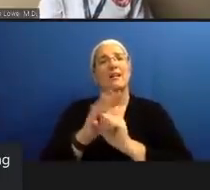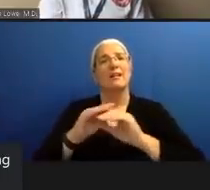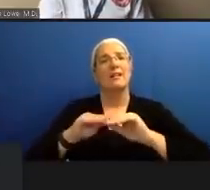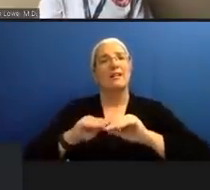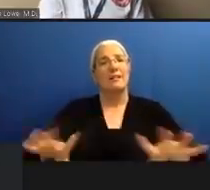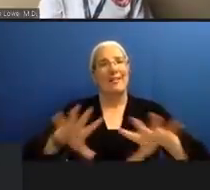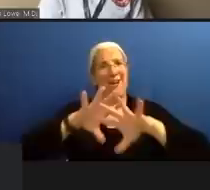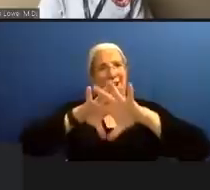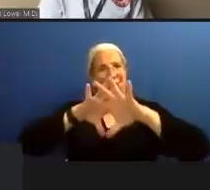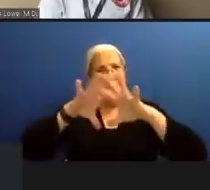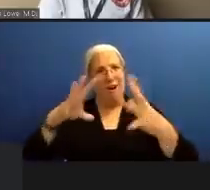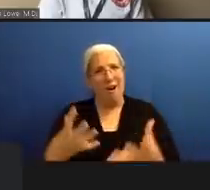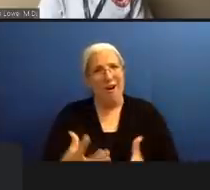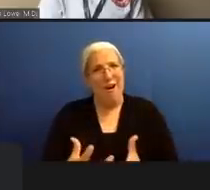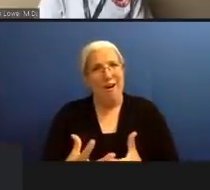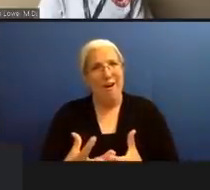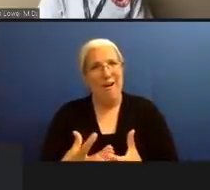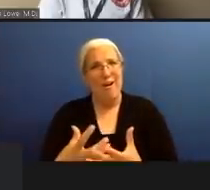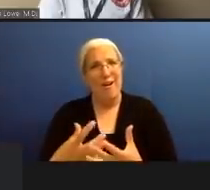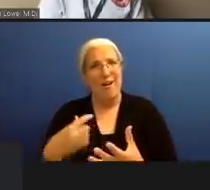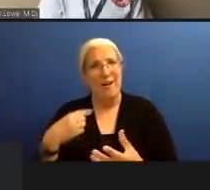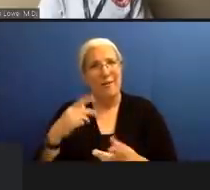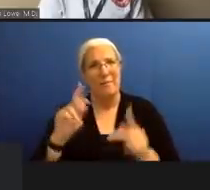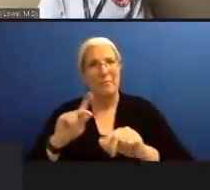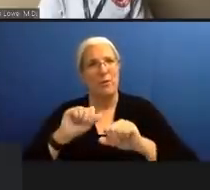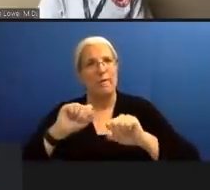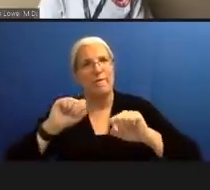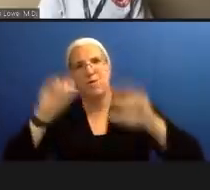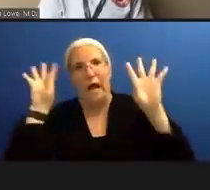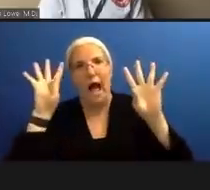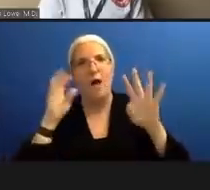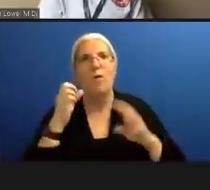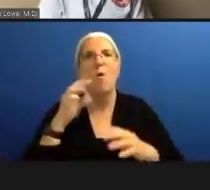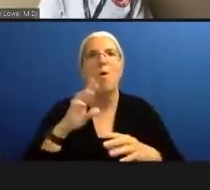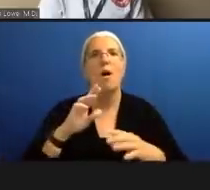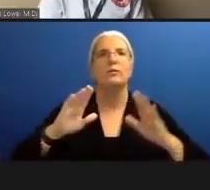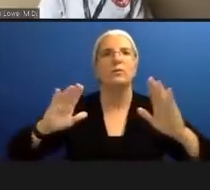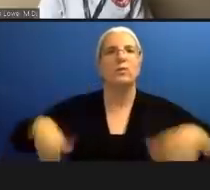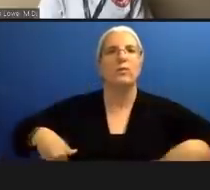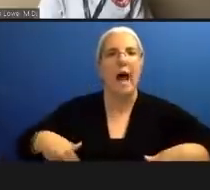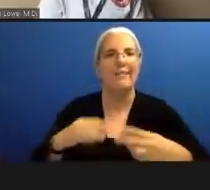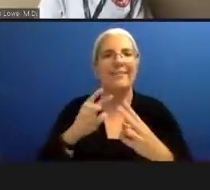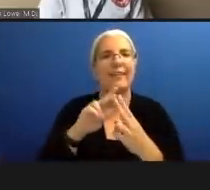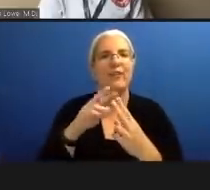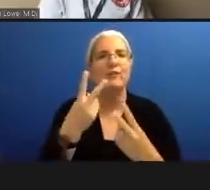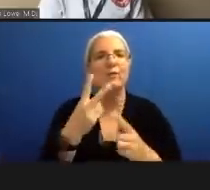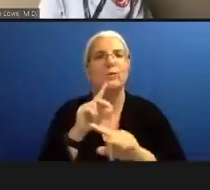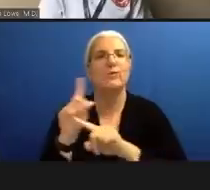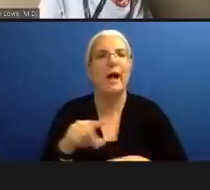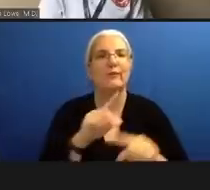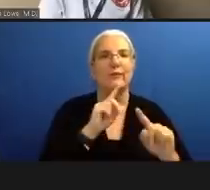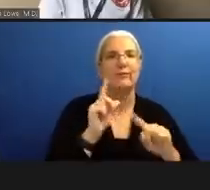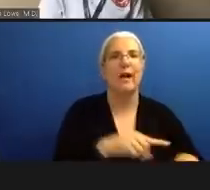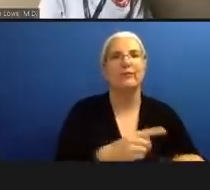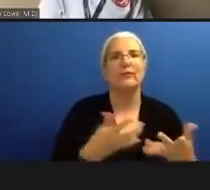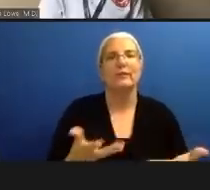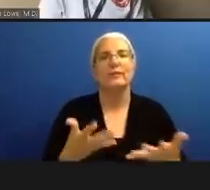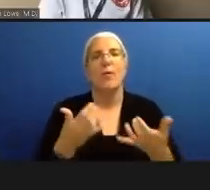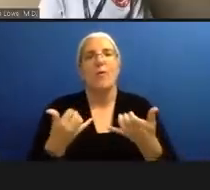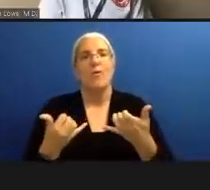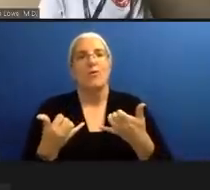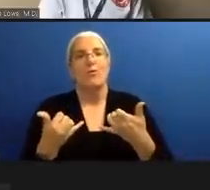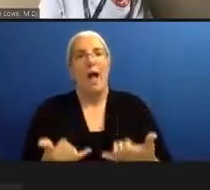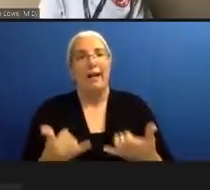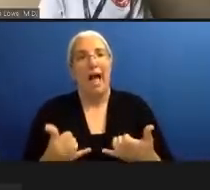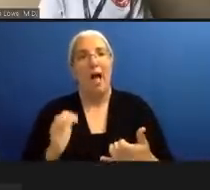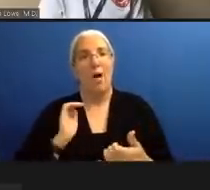late. And I do think the current trends, and I'm sure Dr. Willis can elaborate on